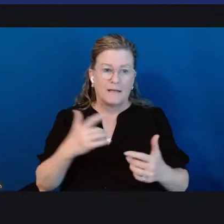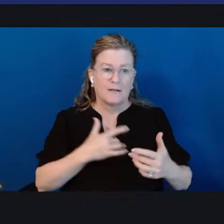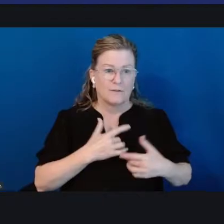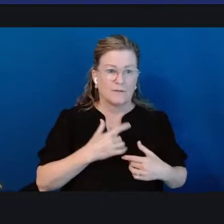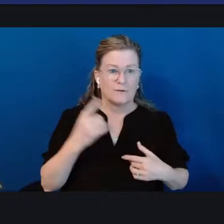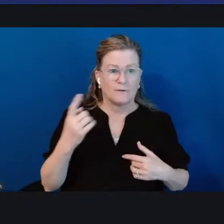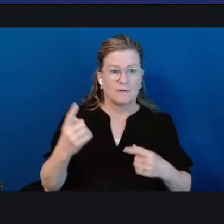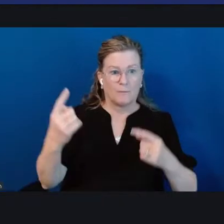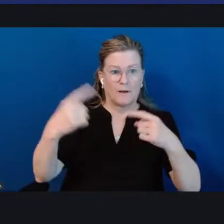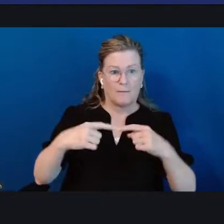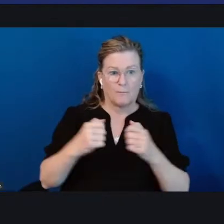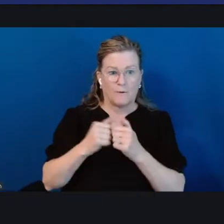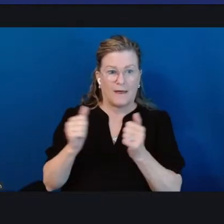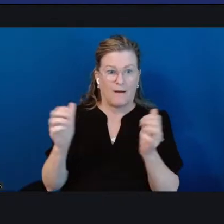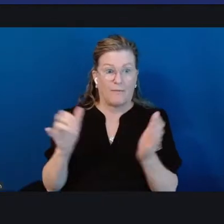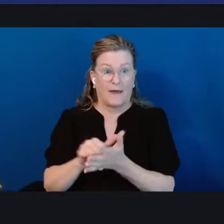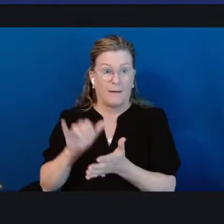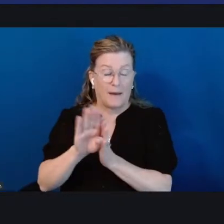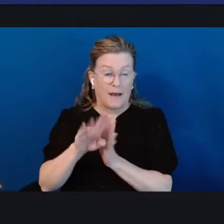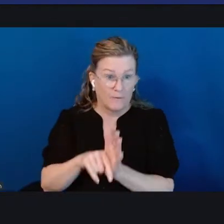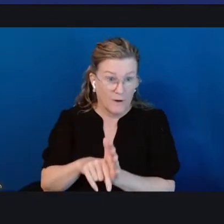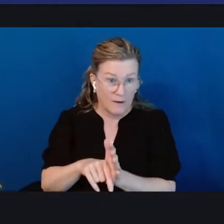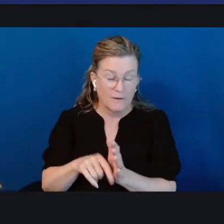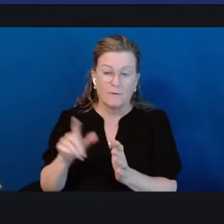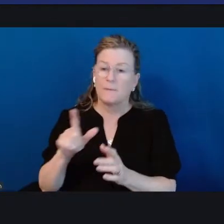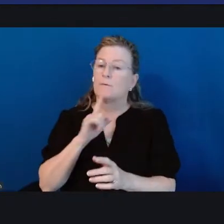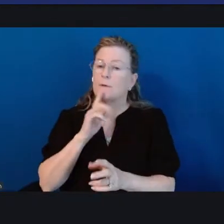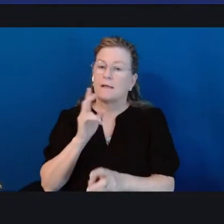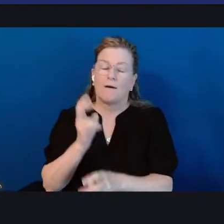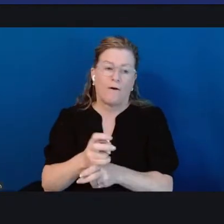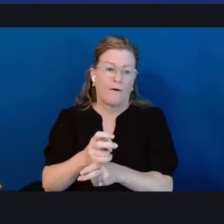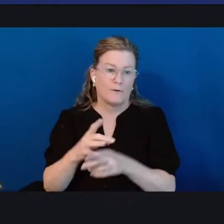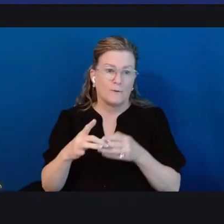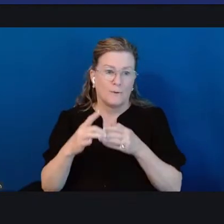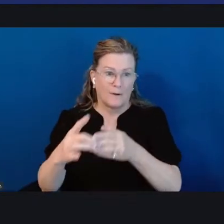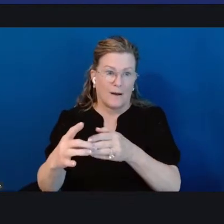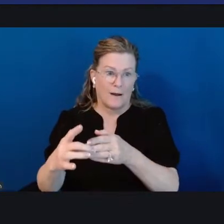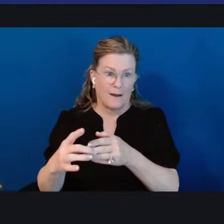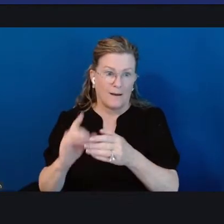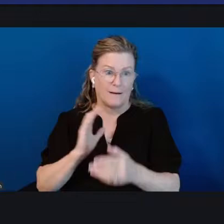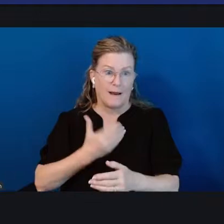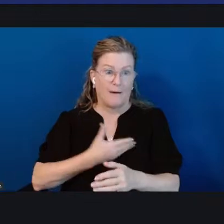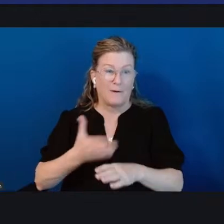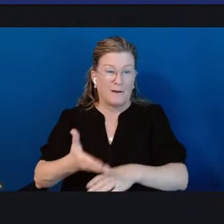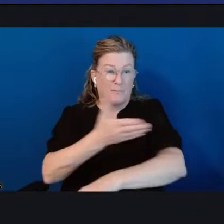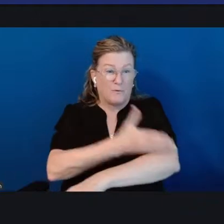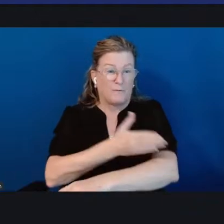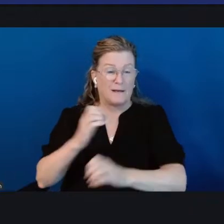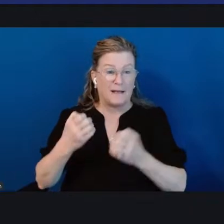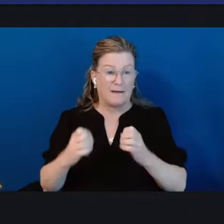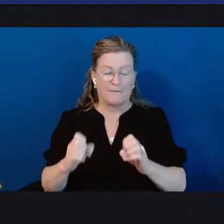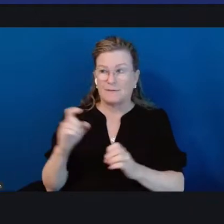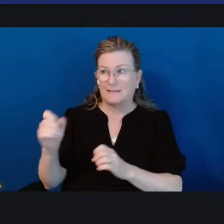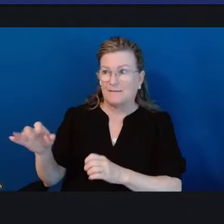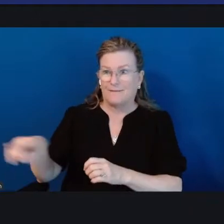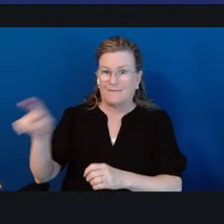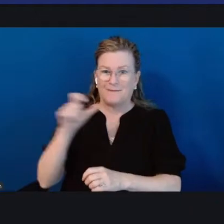that background or expertise, and it would be really hard to guide our improvement efforts if they don't understand